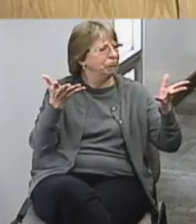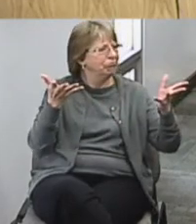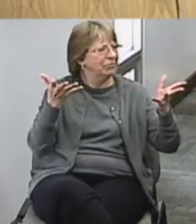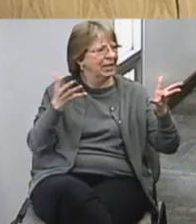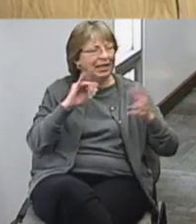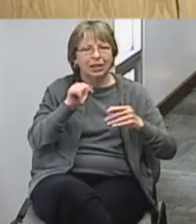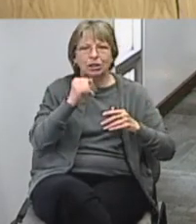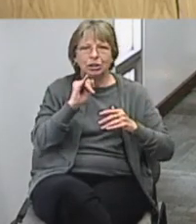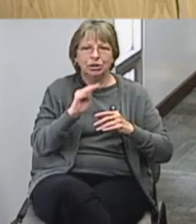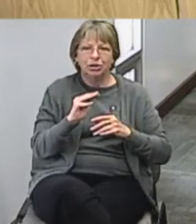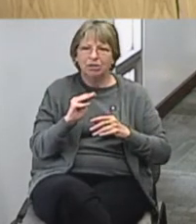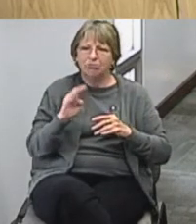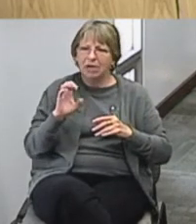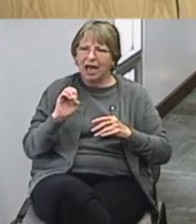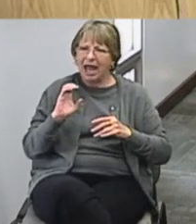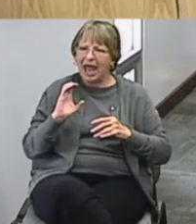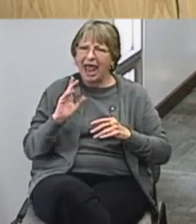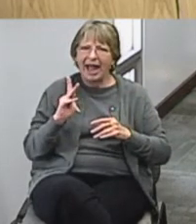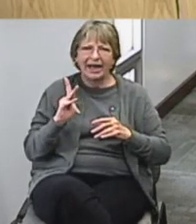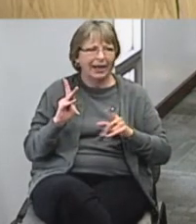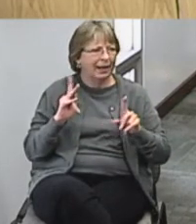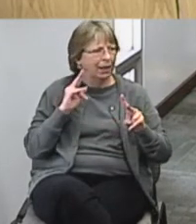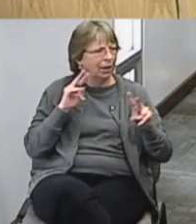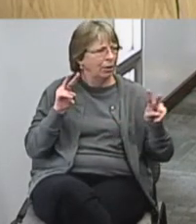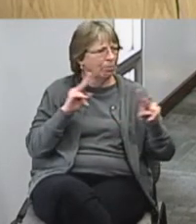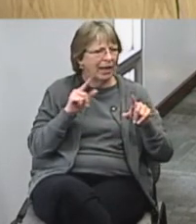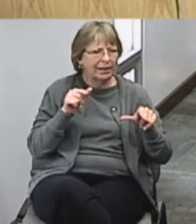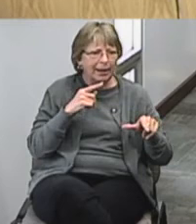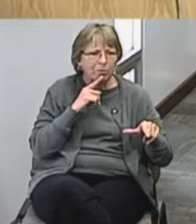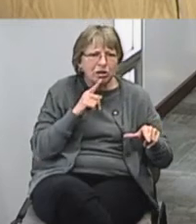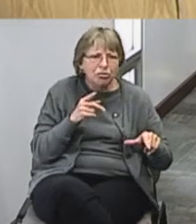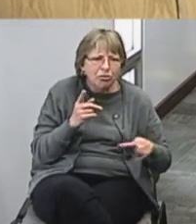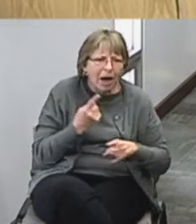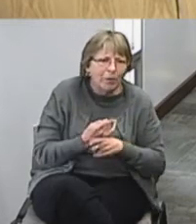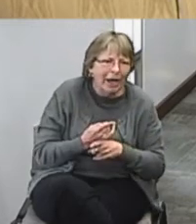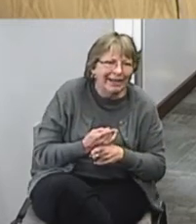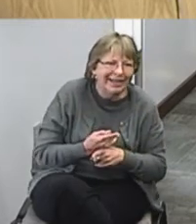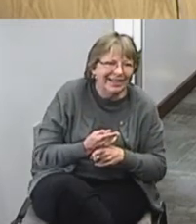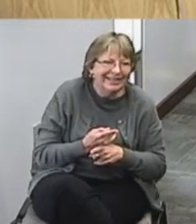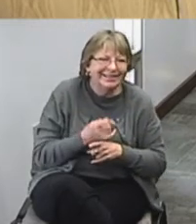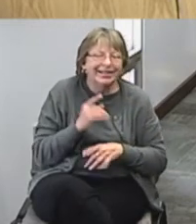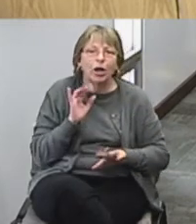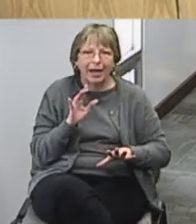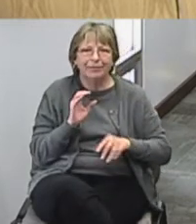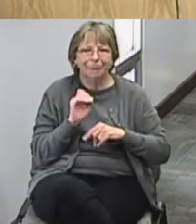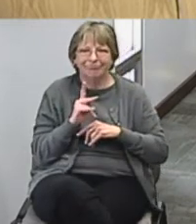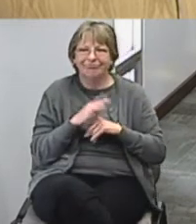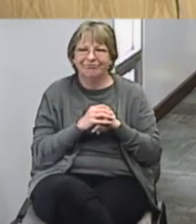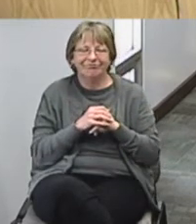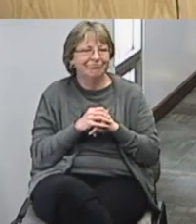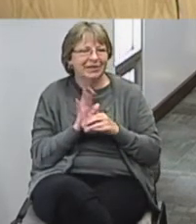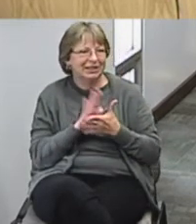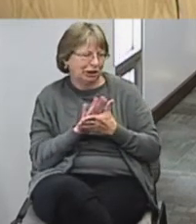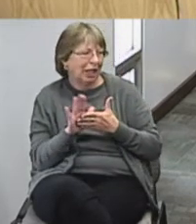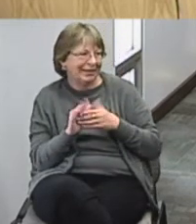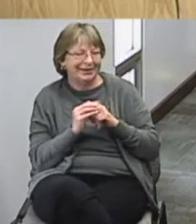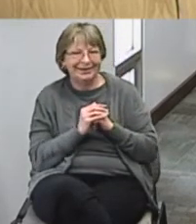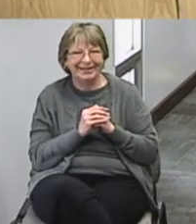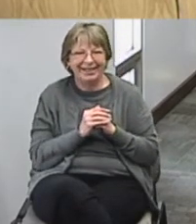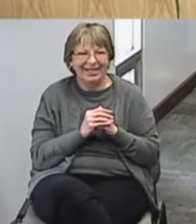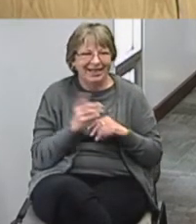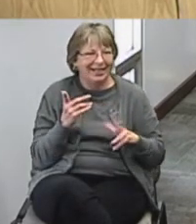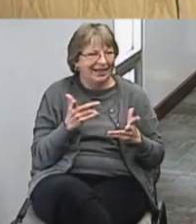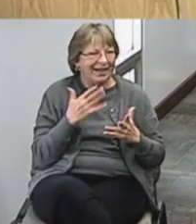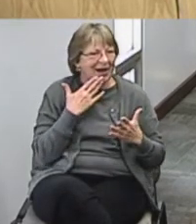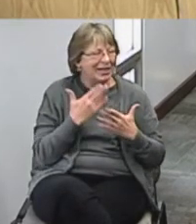Heck. Oh. Look great. back there, make sure I'm right. Yes. That's correct. Yes. Okay. Okay, so I